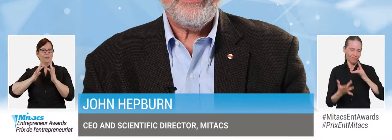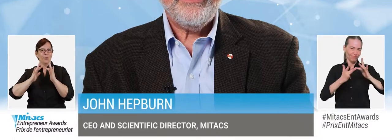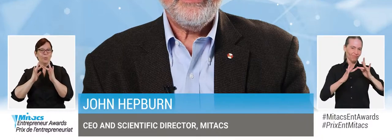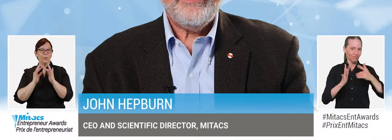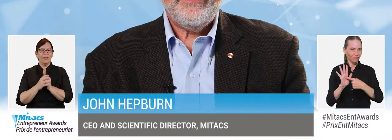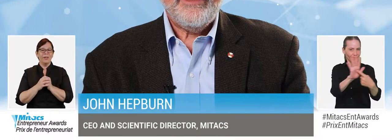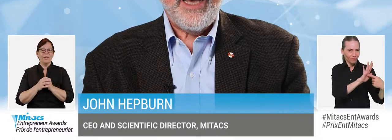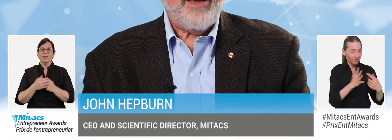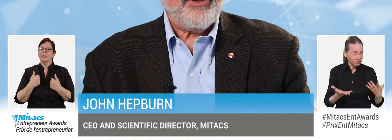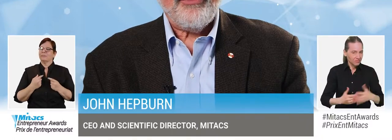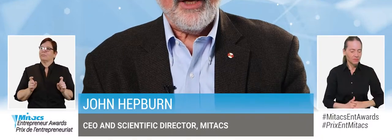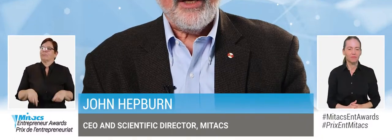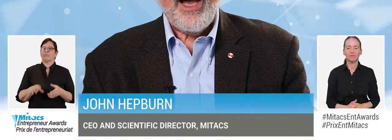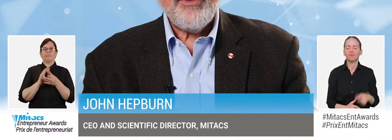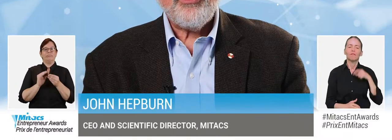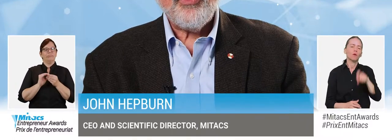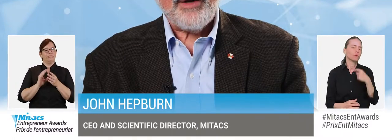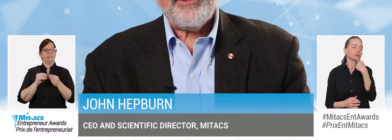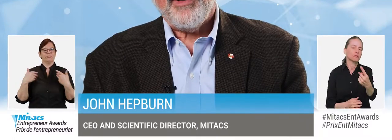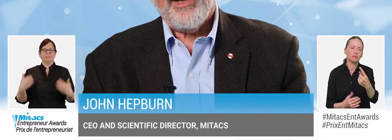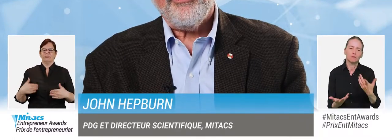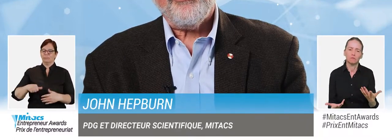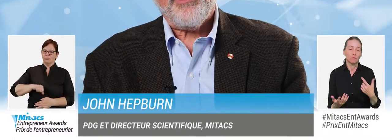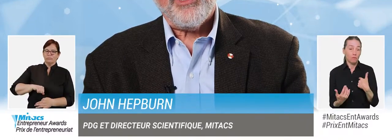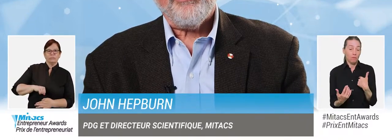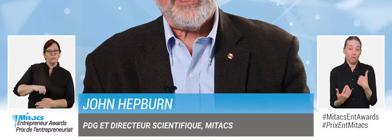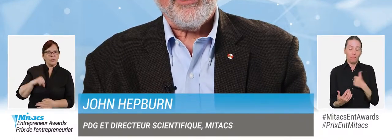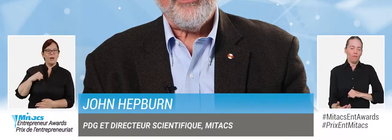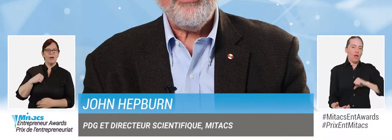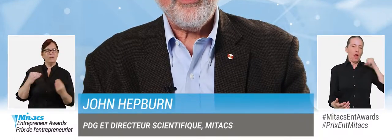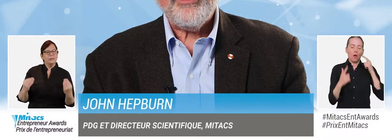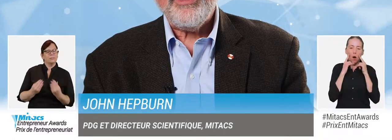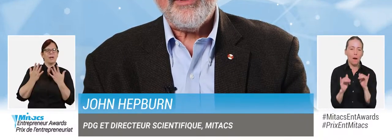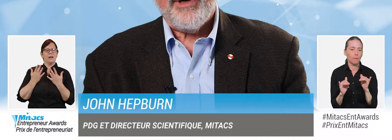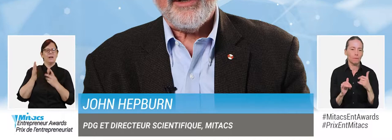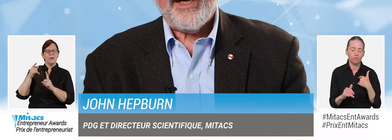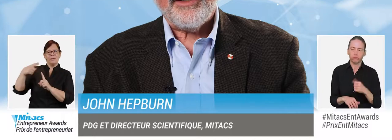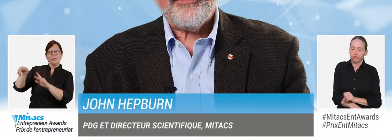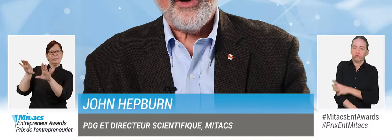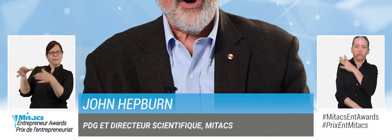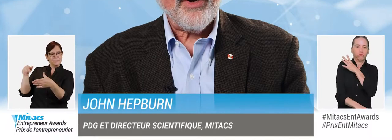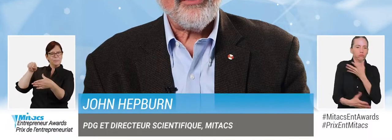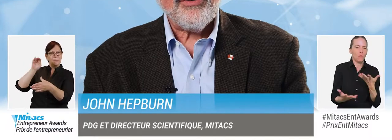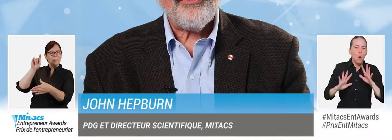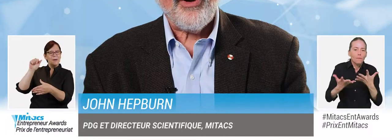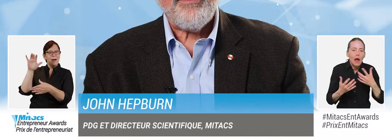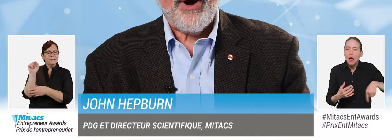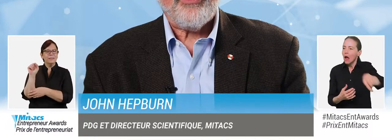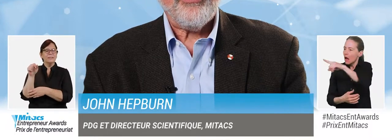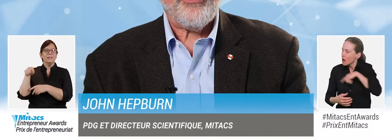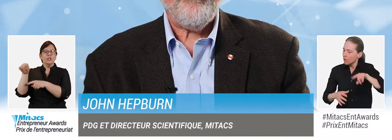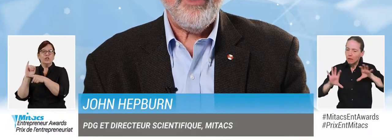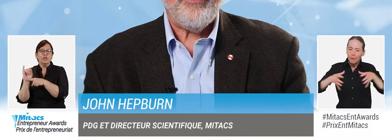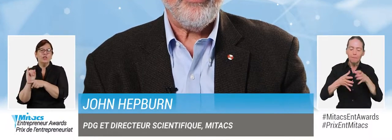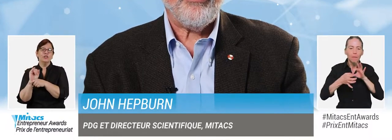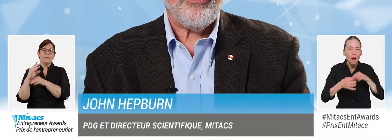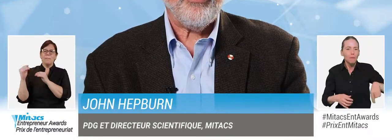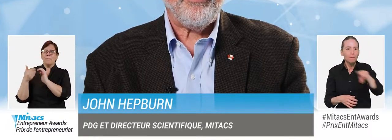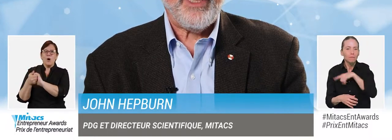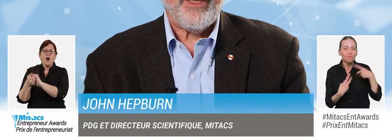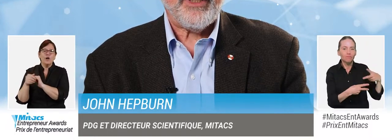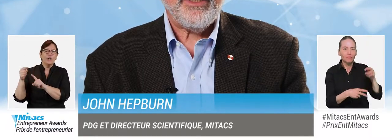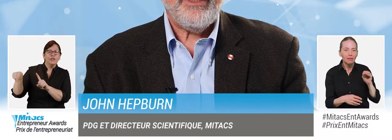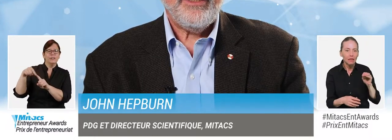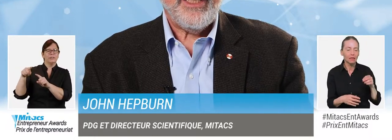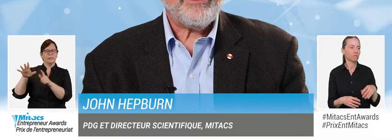format. I must say, I'm incredibly proud and inspired by how those on the team at Mitacs, our interns and our partners, have pivoted throughout